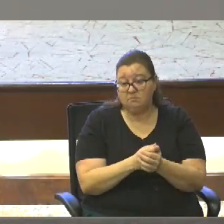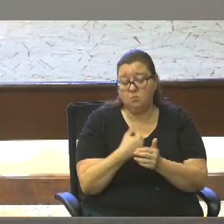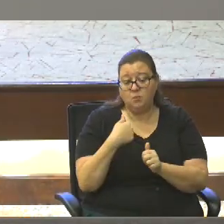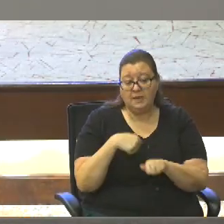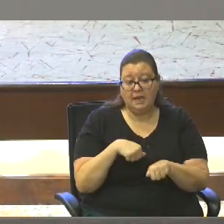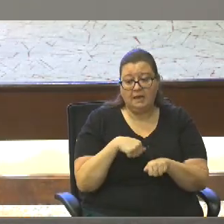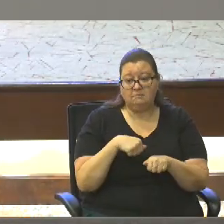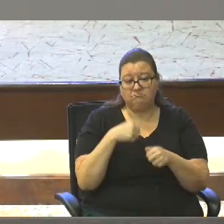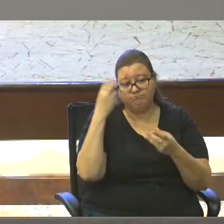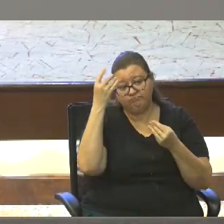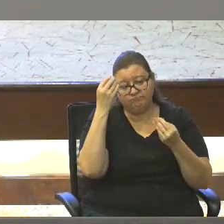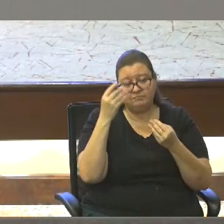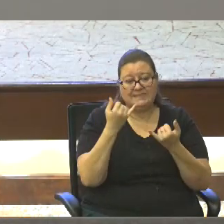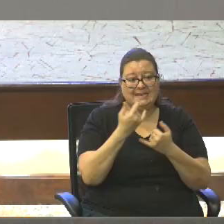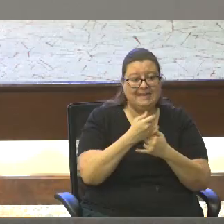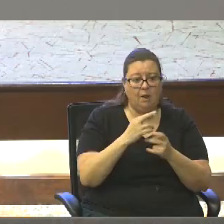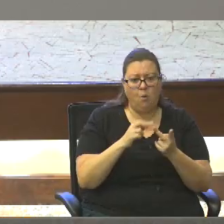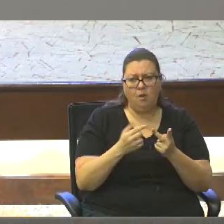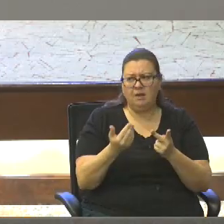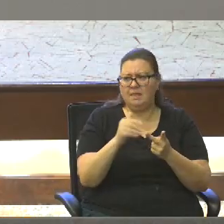or shoot me a note.